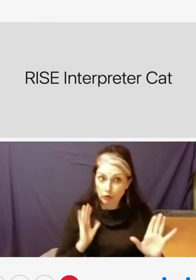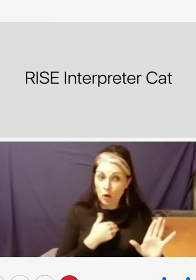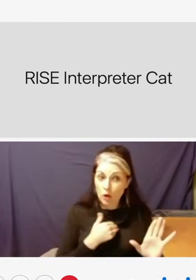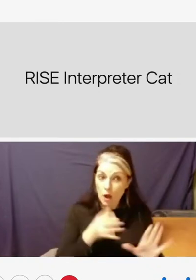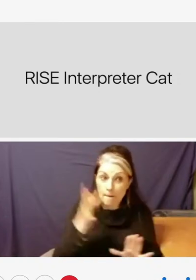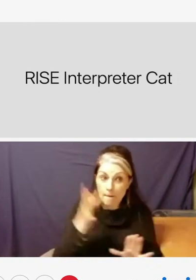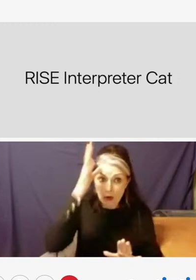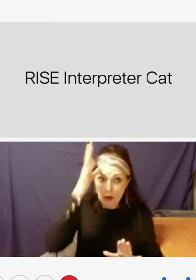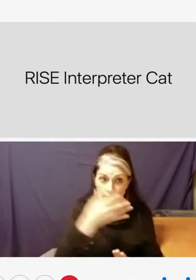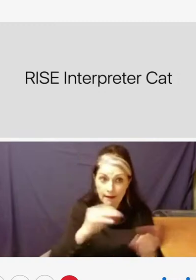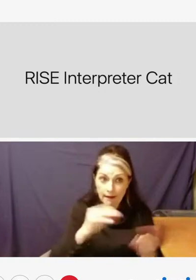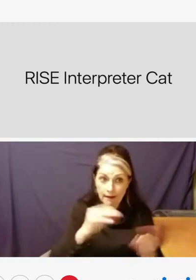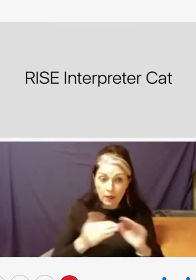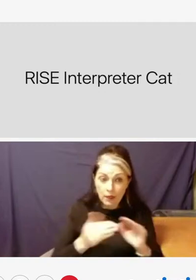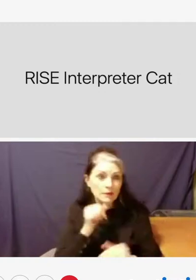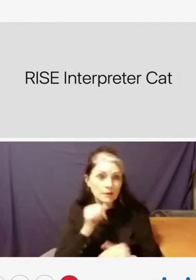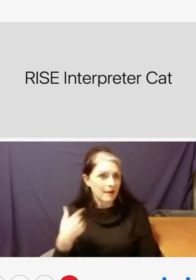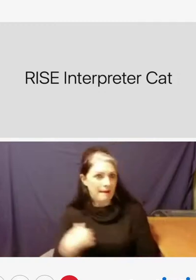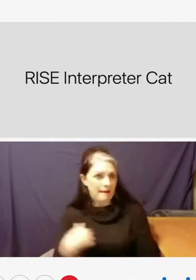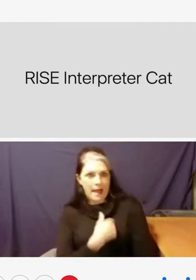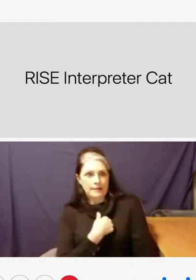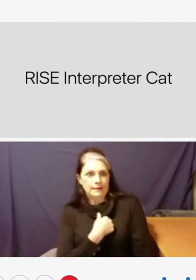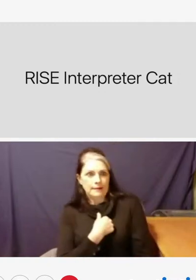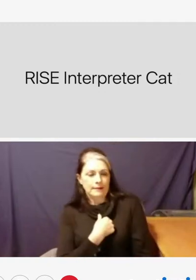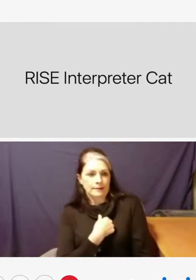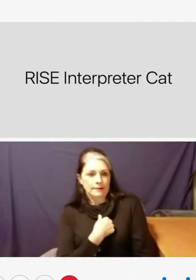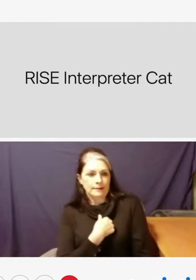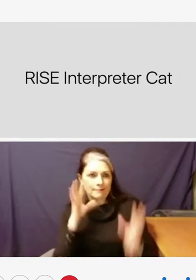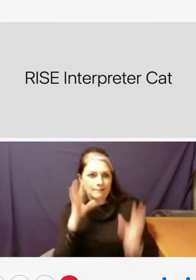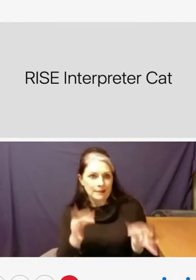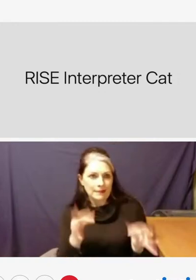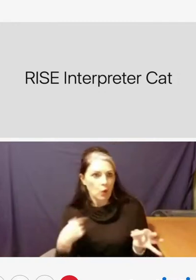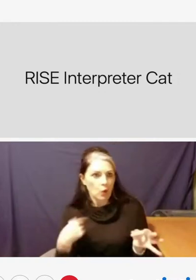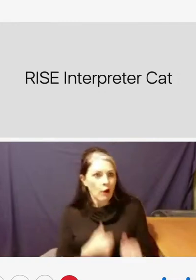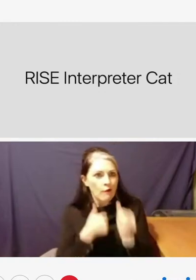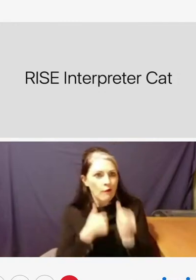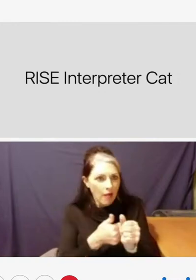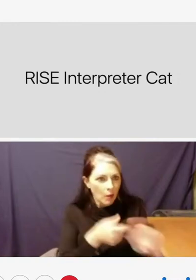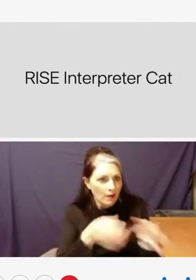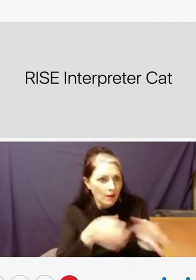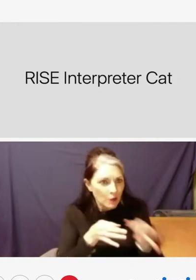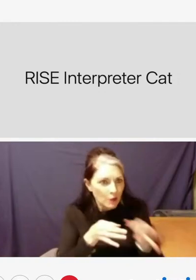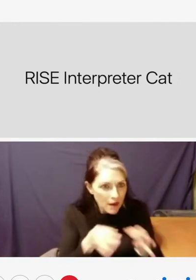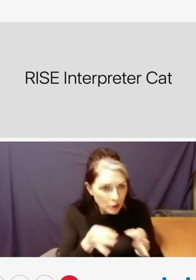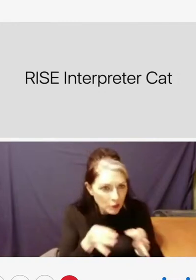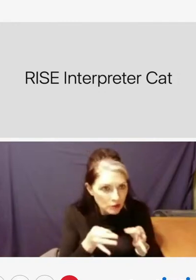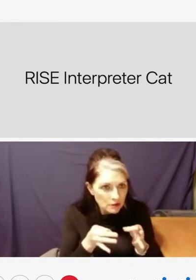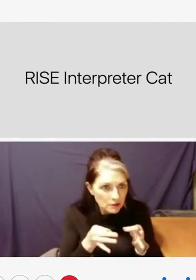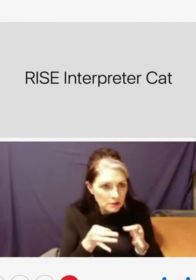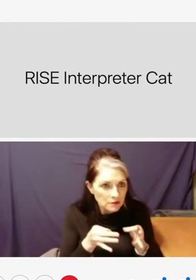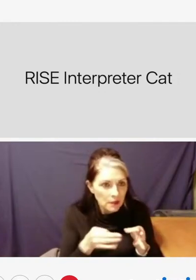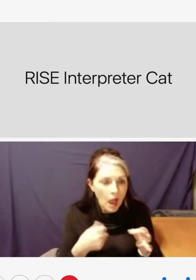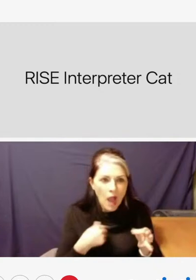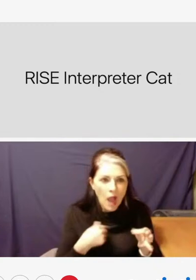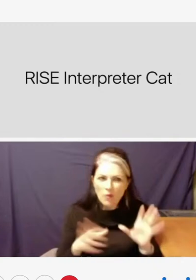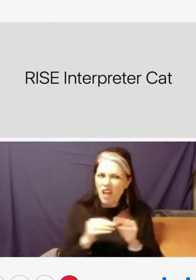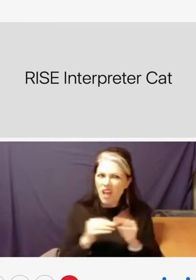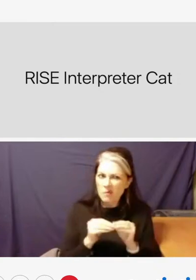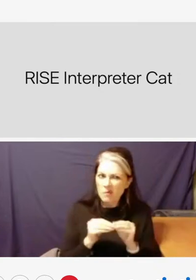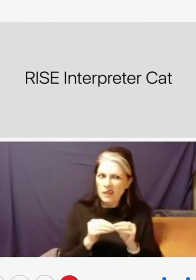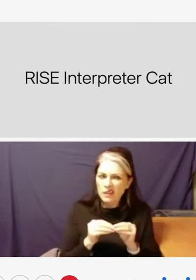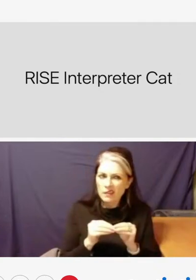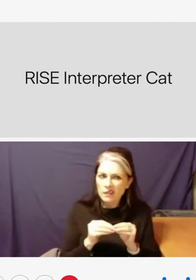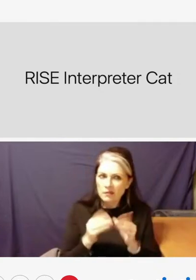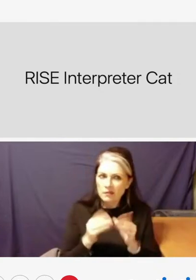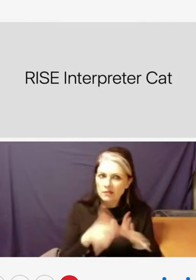that it's not us right it's we're us following Direction so I was at that meeting and you made that clear so thank you